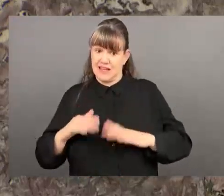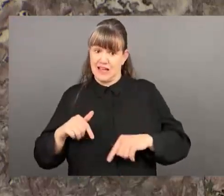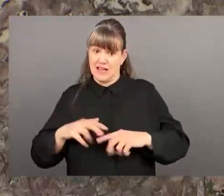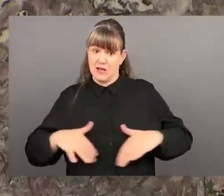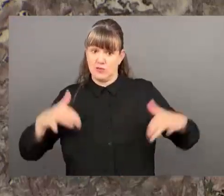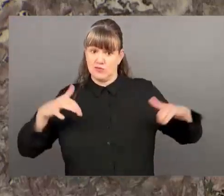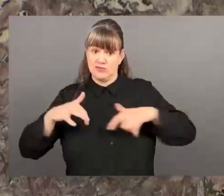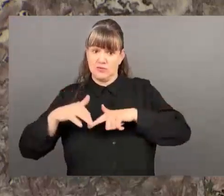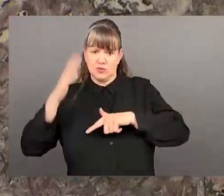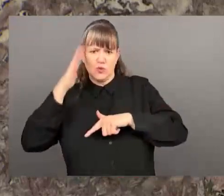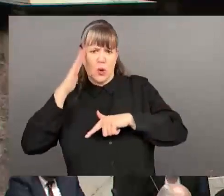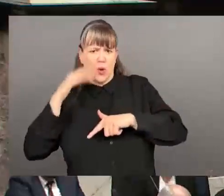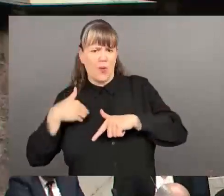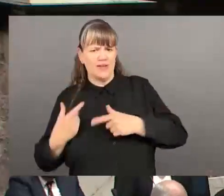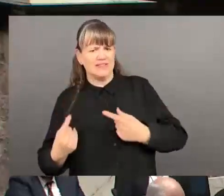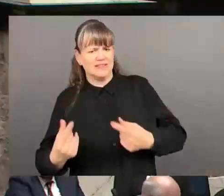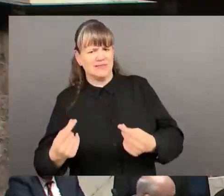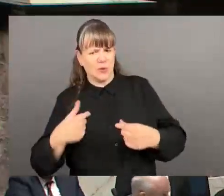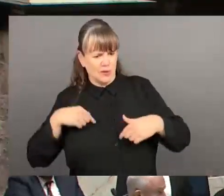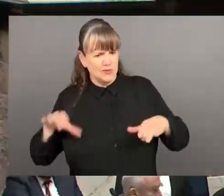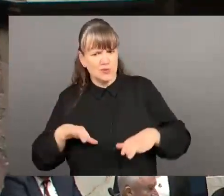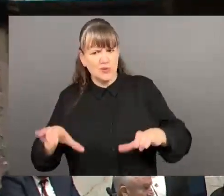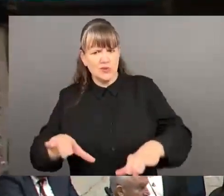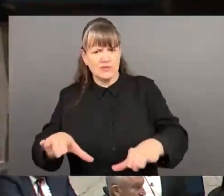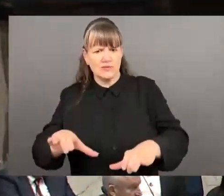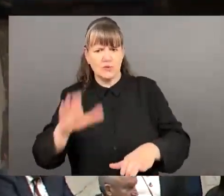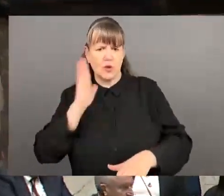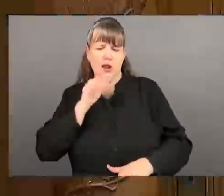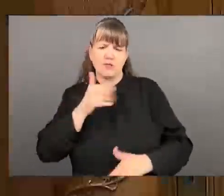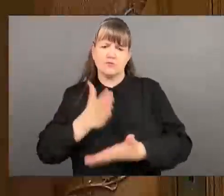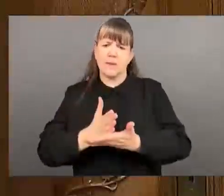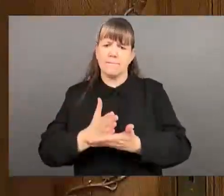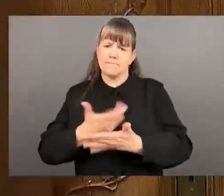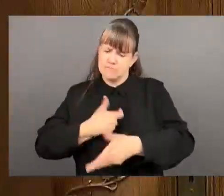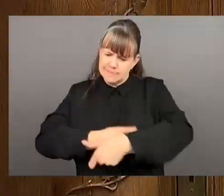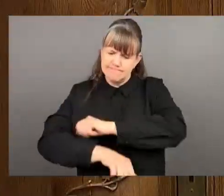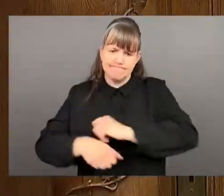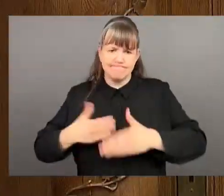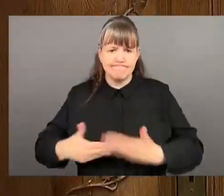will not stop. The bell ends the question period.